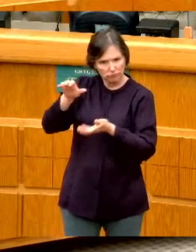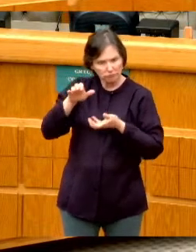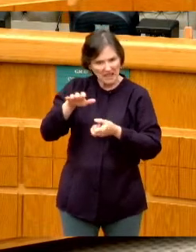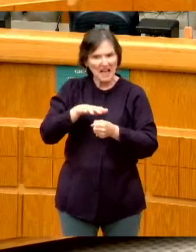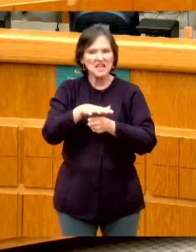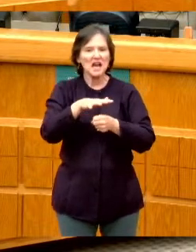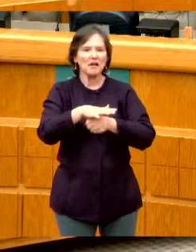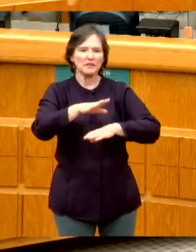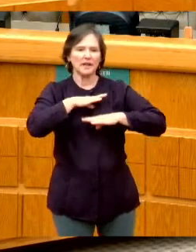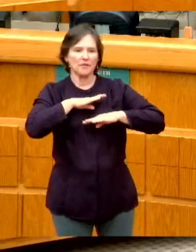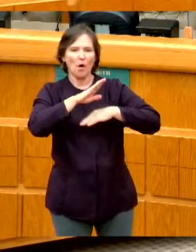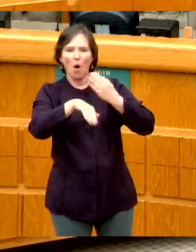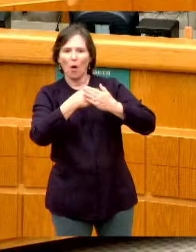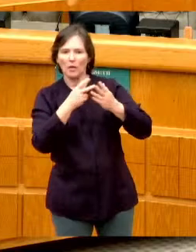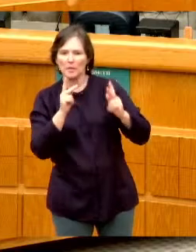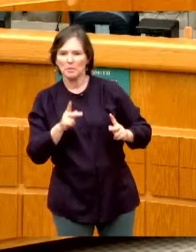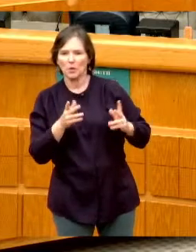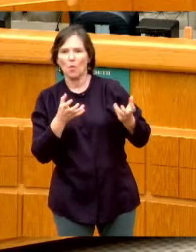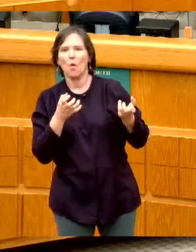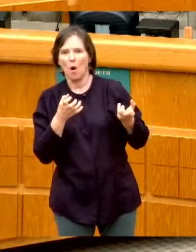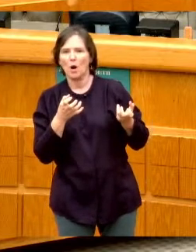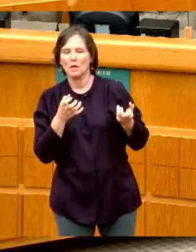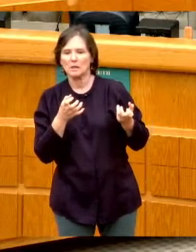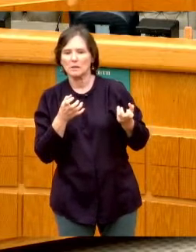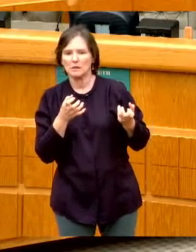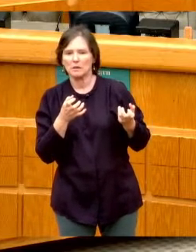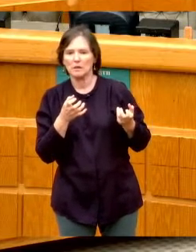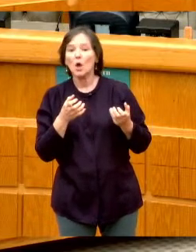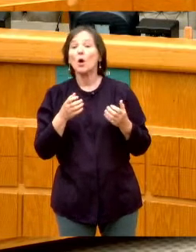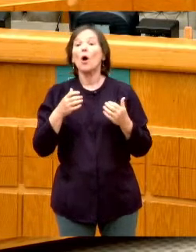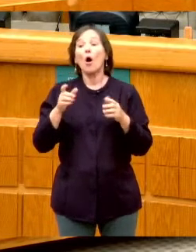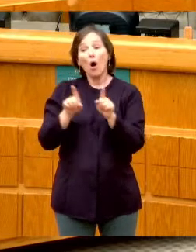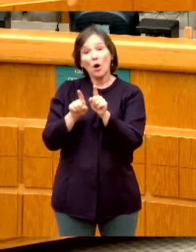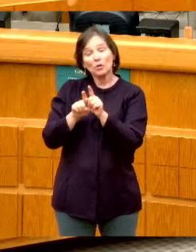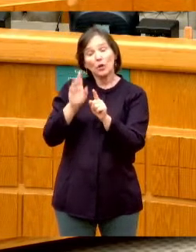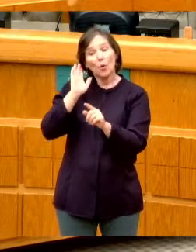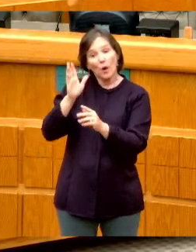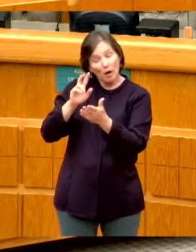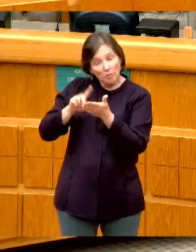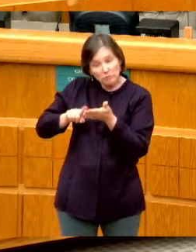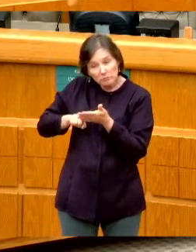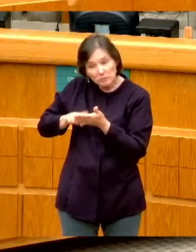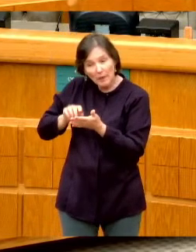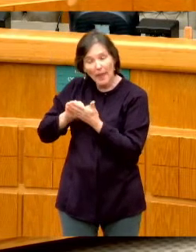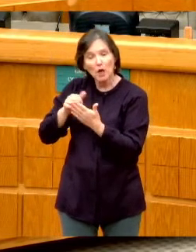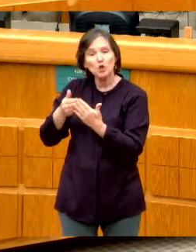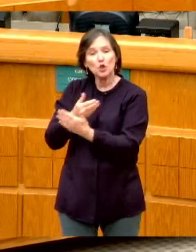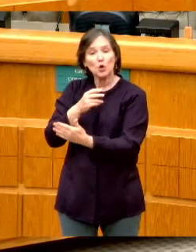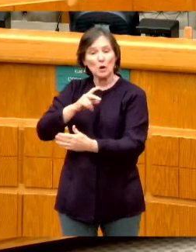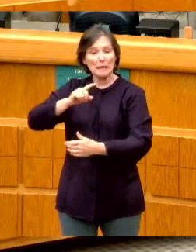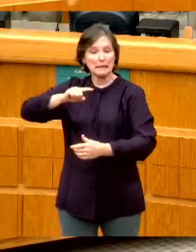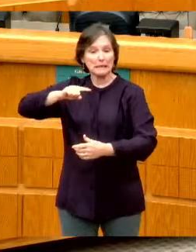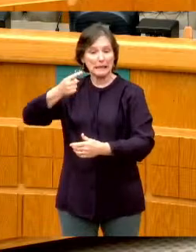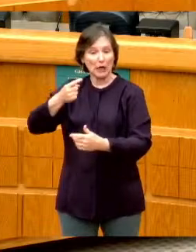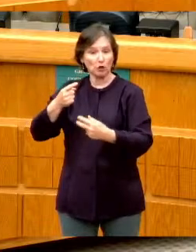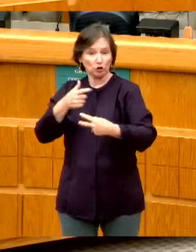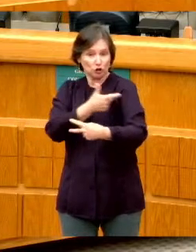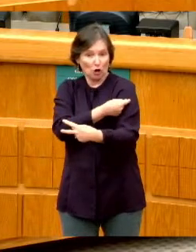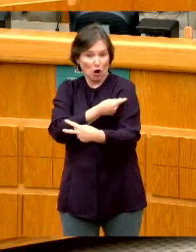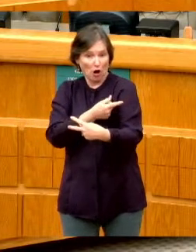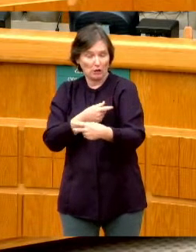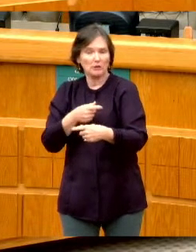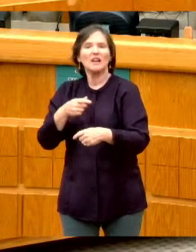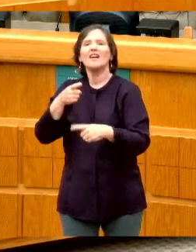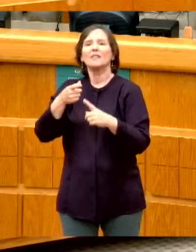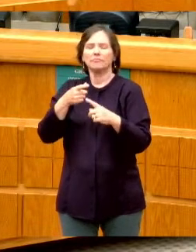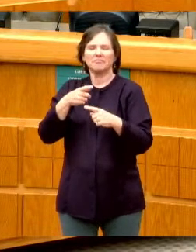about advancements in vaccines. The new single-dose vaccine from Johnson & Johnson, that's on the horizon in a